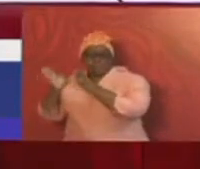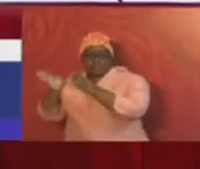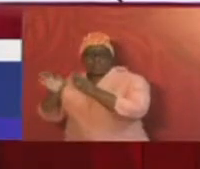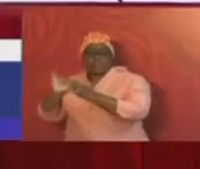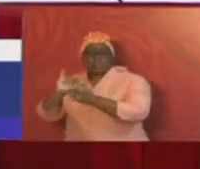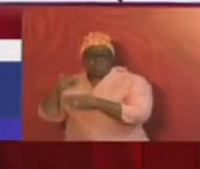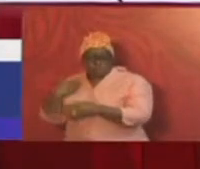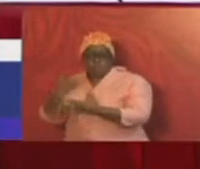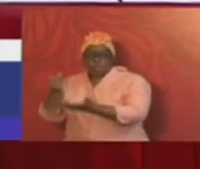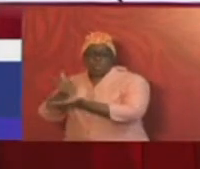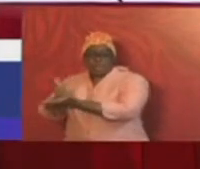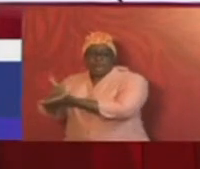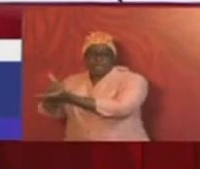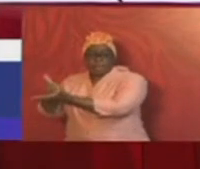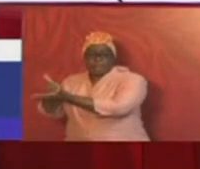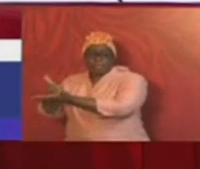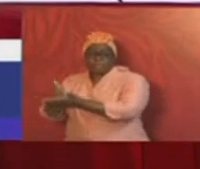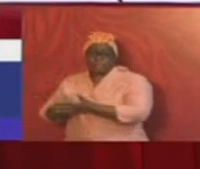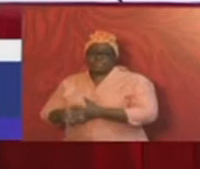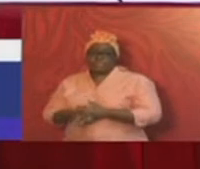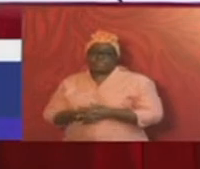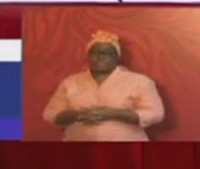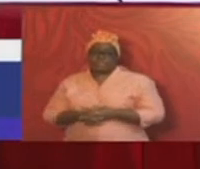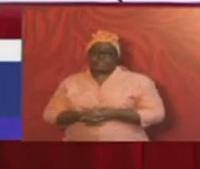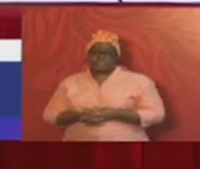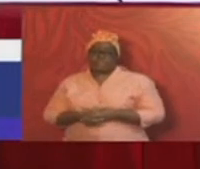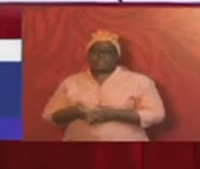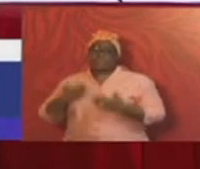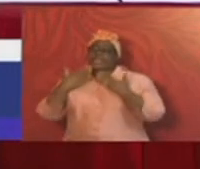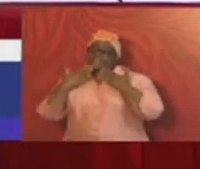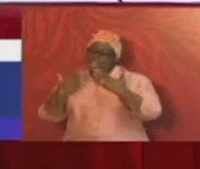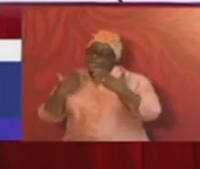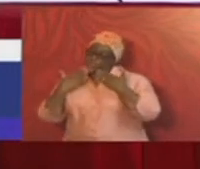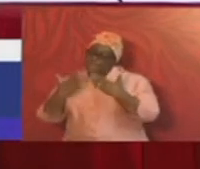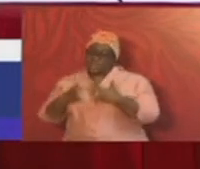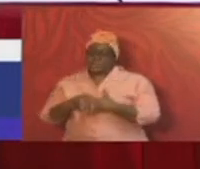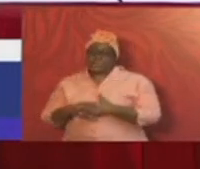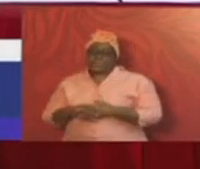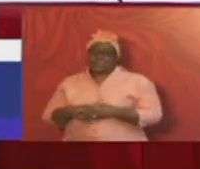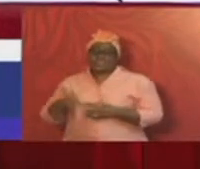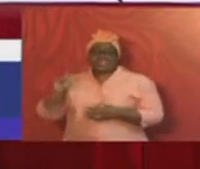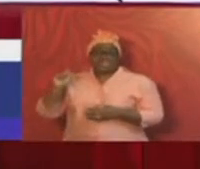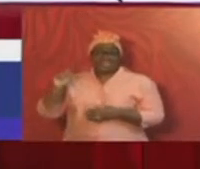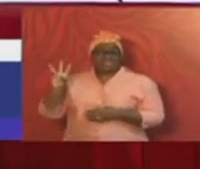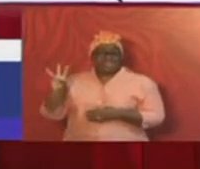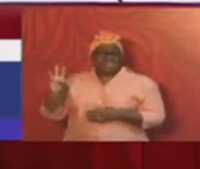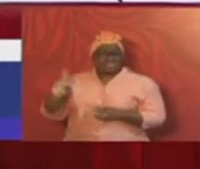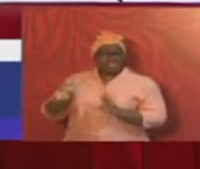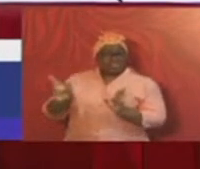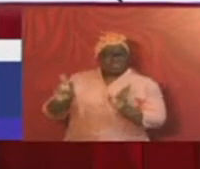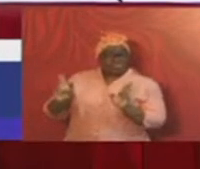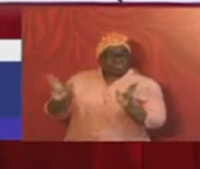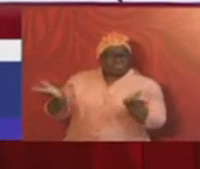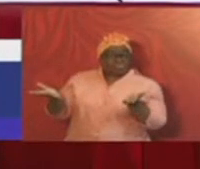Minister. We have a follow-up question from the TV6. We're ready for your follow-up question now.